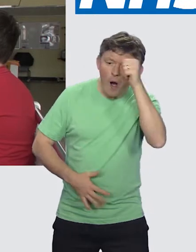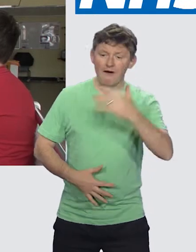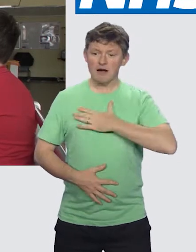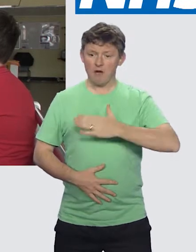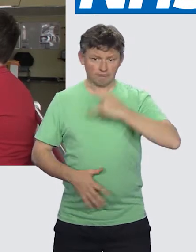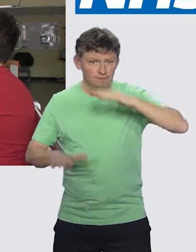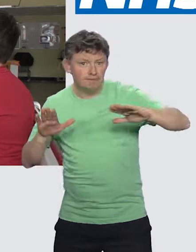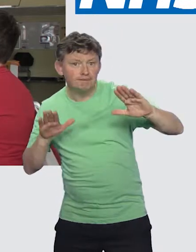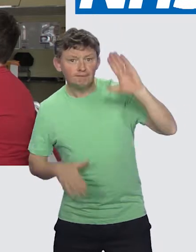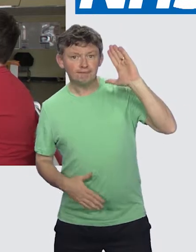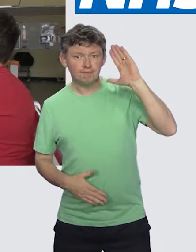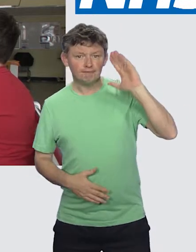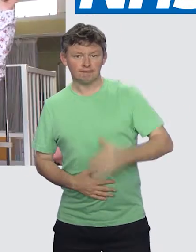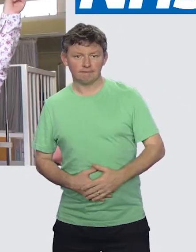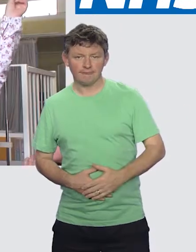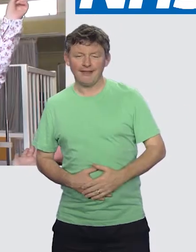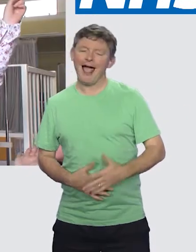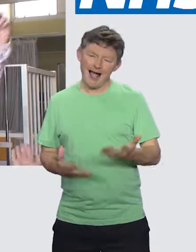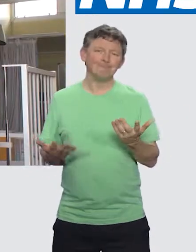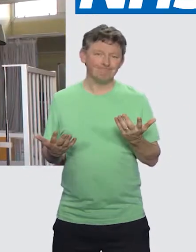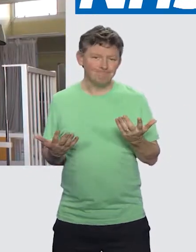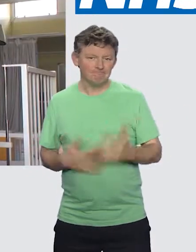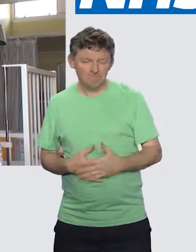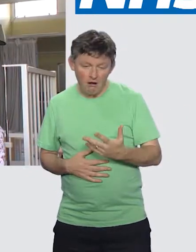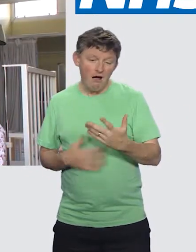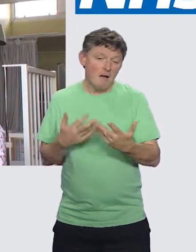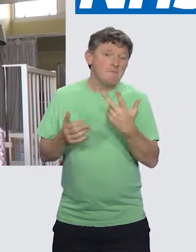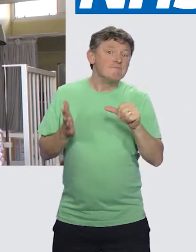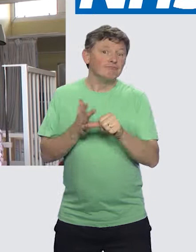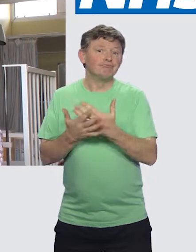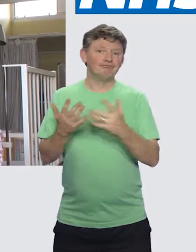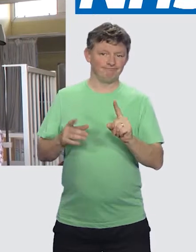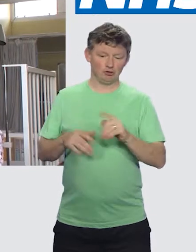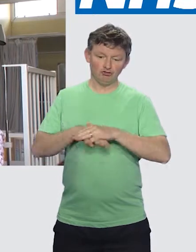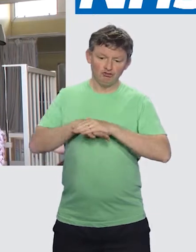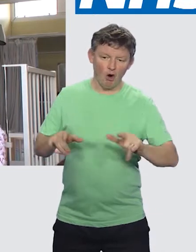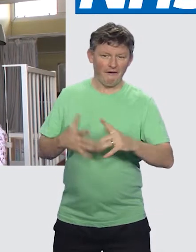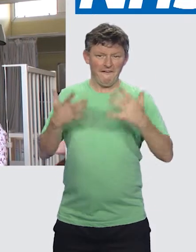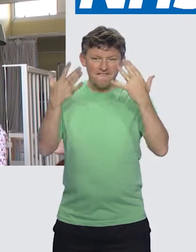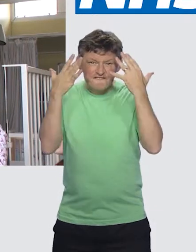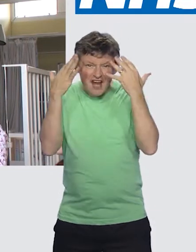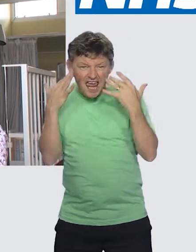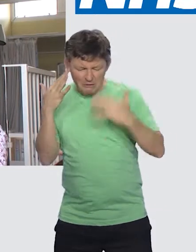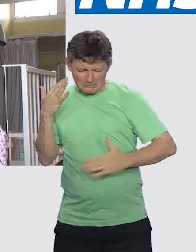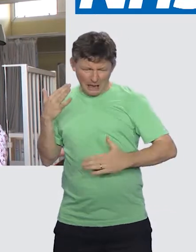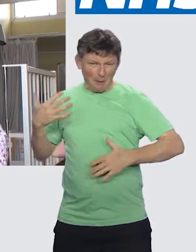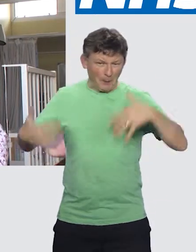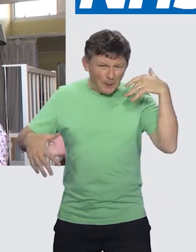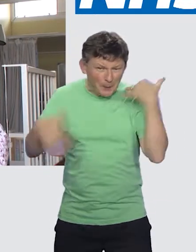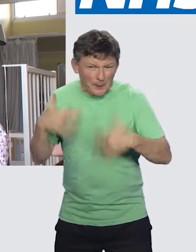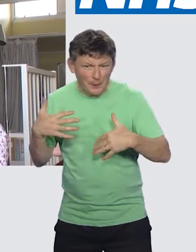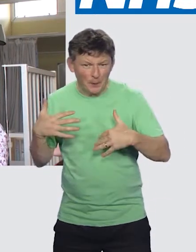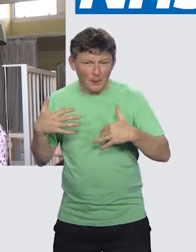any? Put your hands up if you know anyone who's got asthma. Yes, it's quite common, isn't it? Other problems we see are children with fevers, tummy